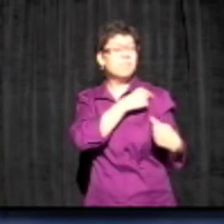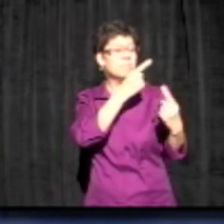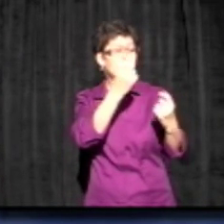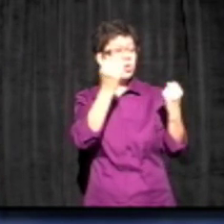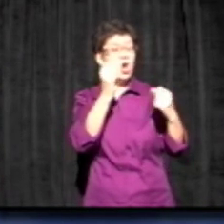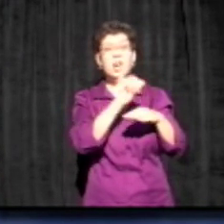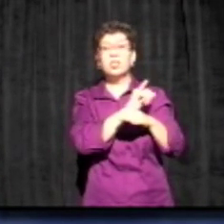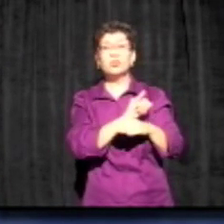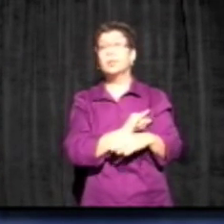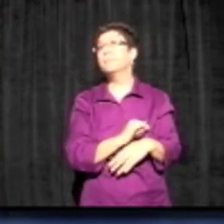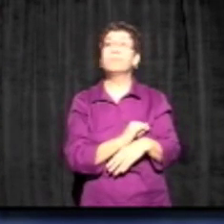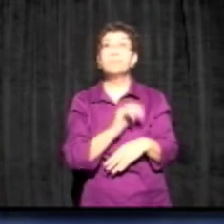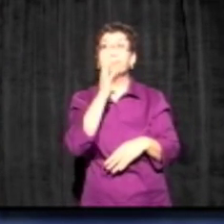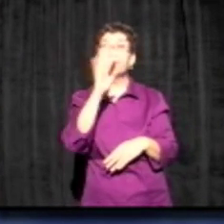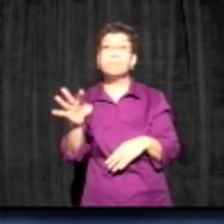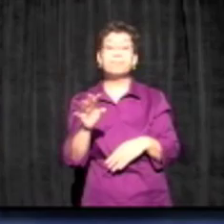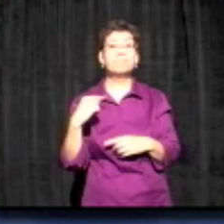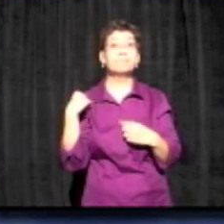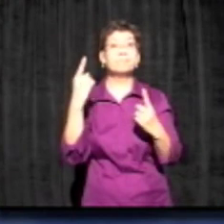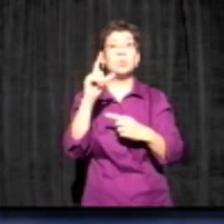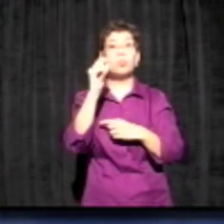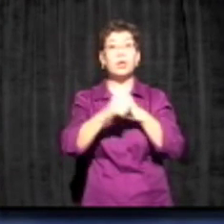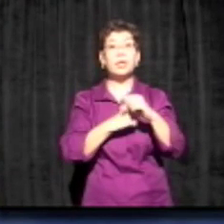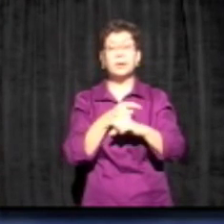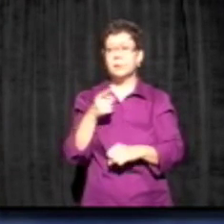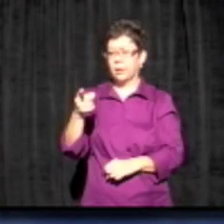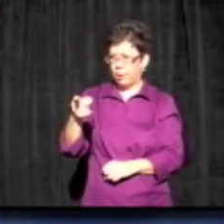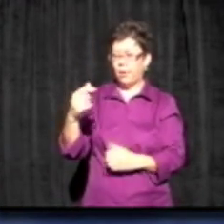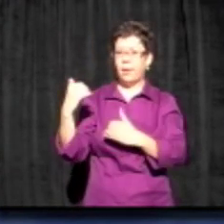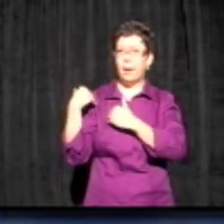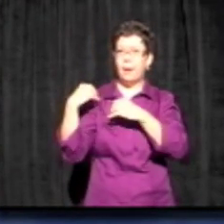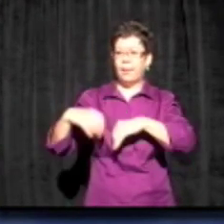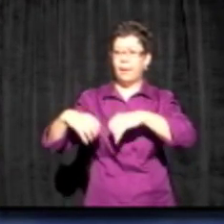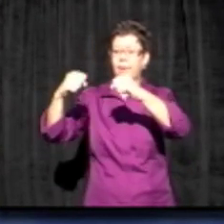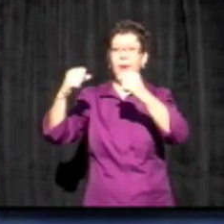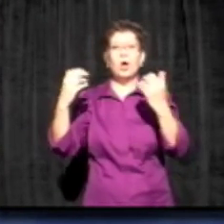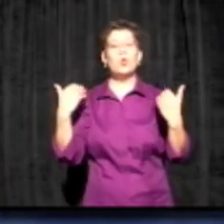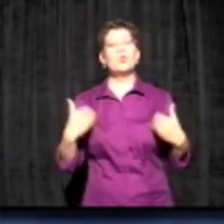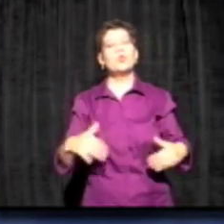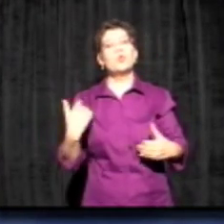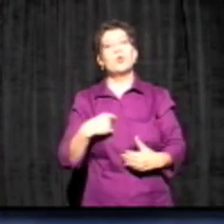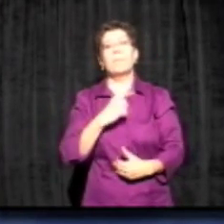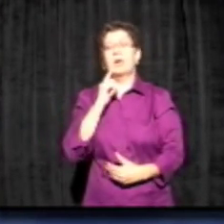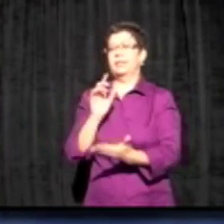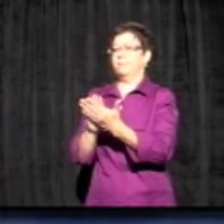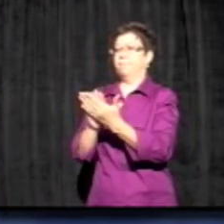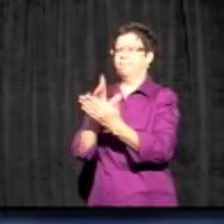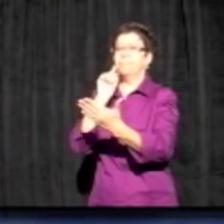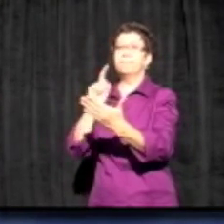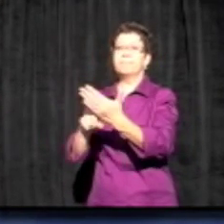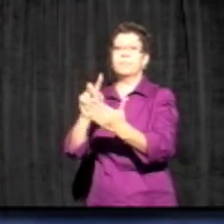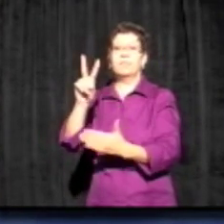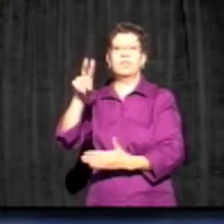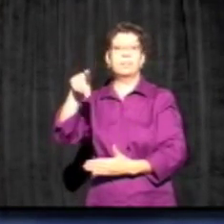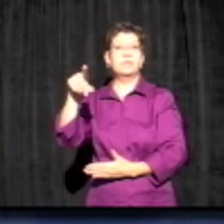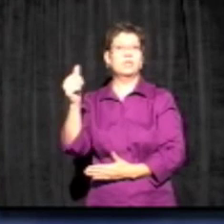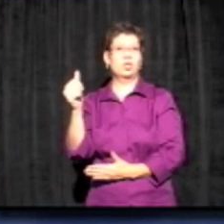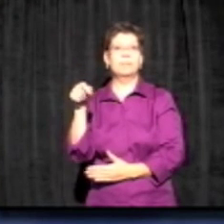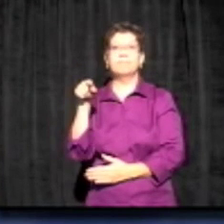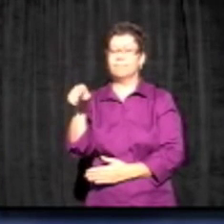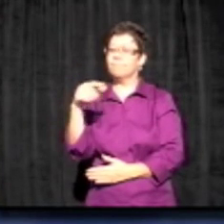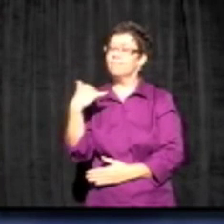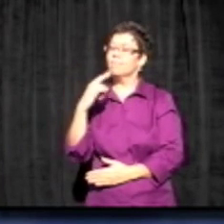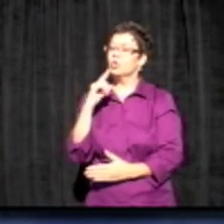wouldn't do for the past 20 years cannot go unrecognized. The Vehicle Production Group deserves our